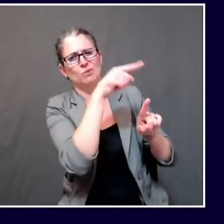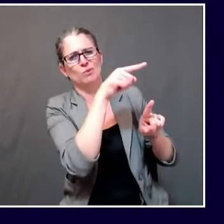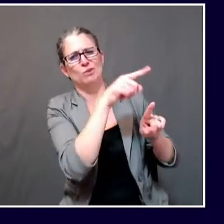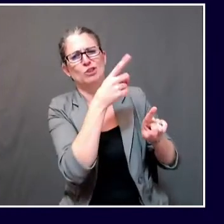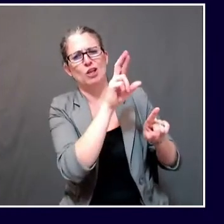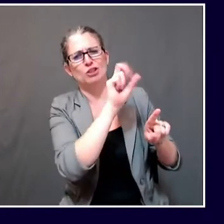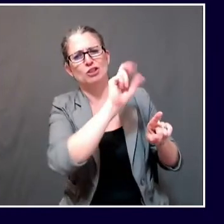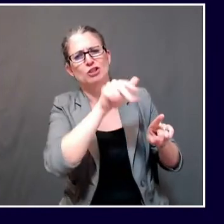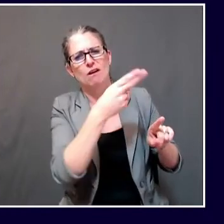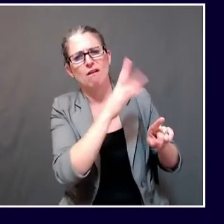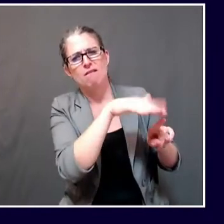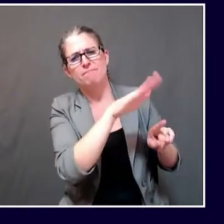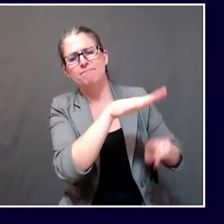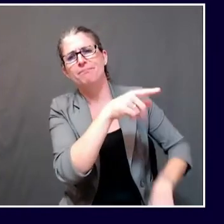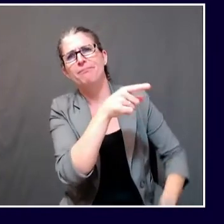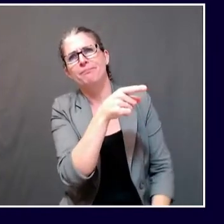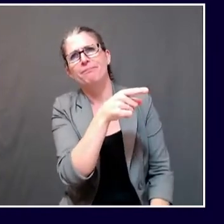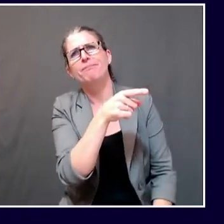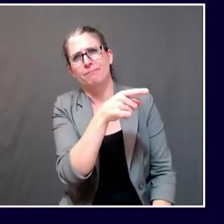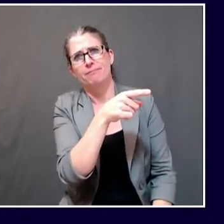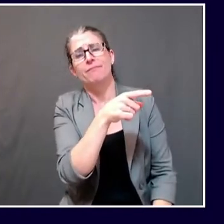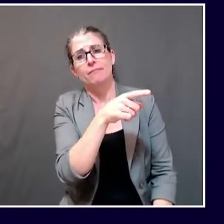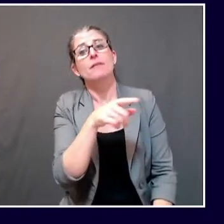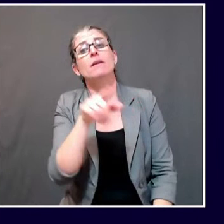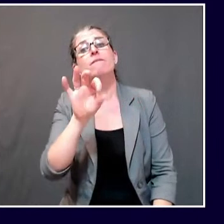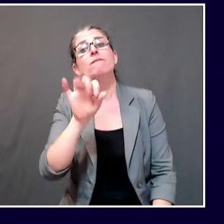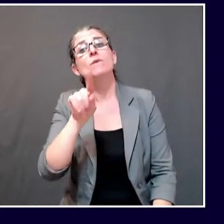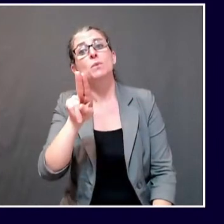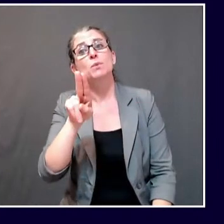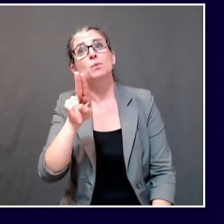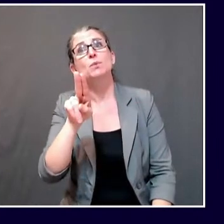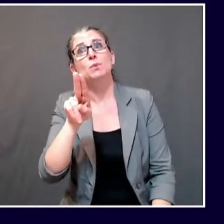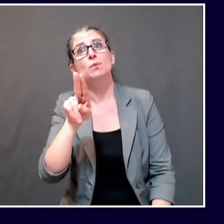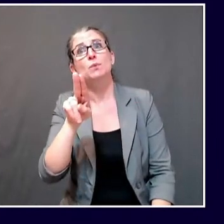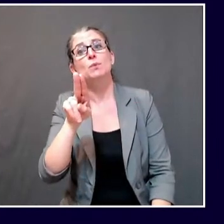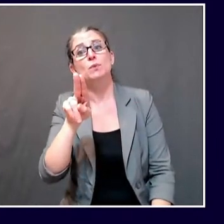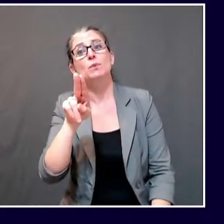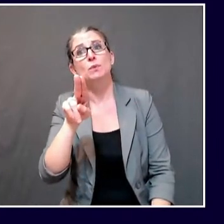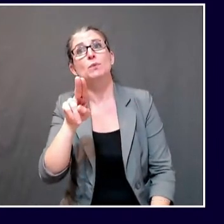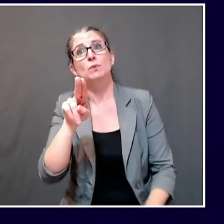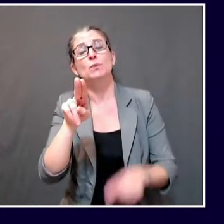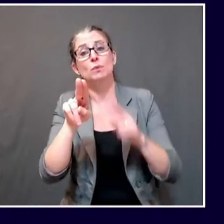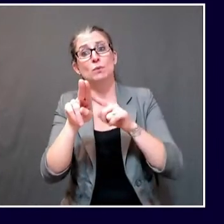transmission differ from COVID transmission? And can you report on any flu